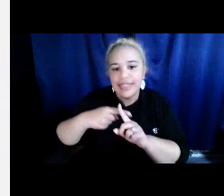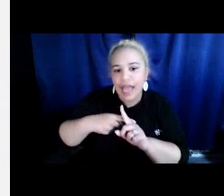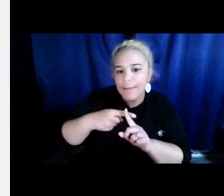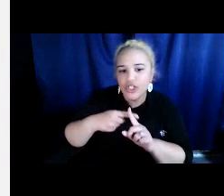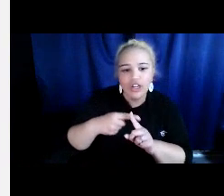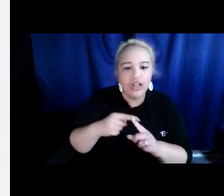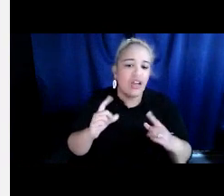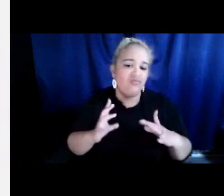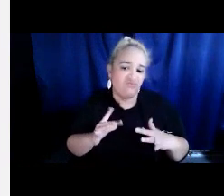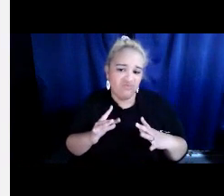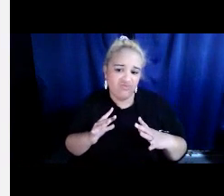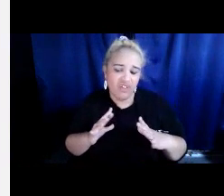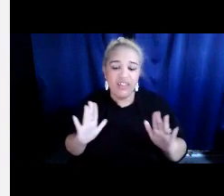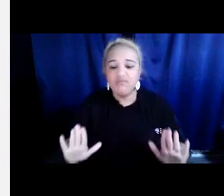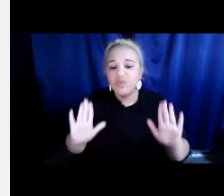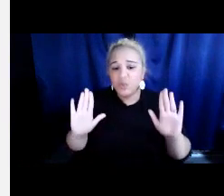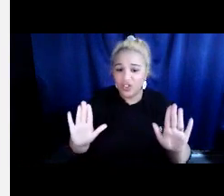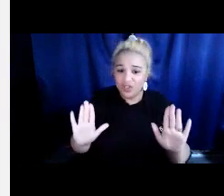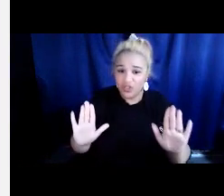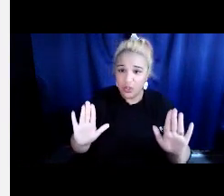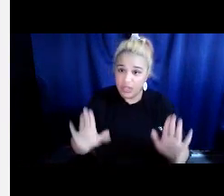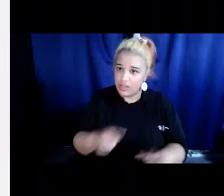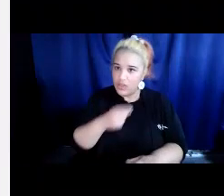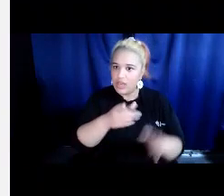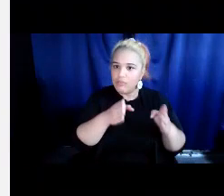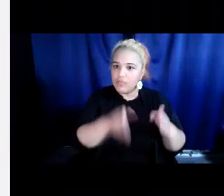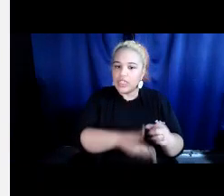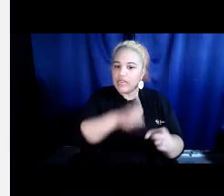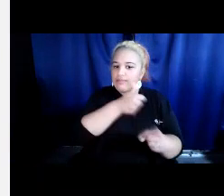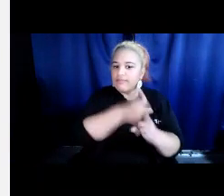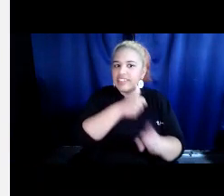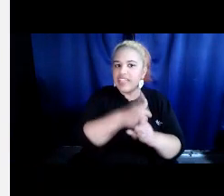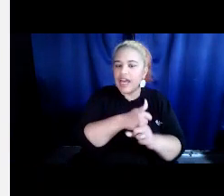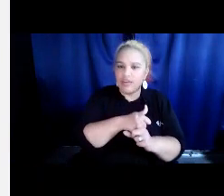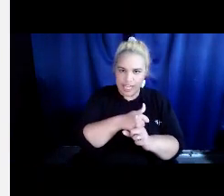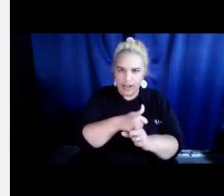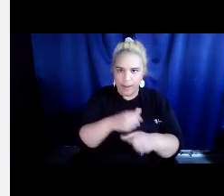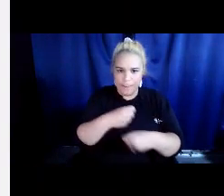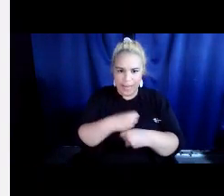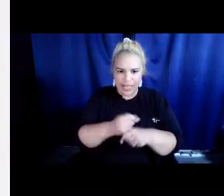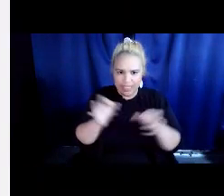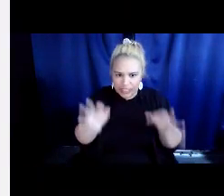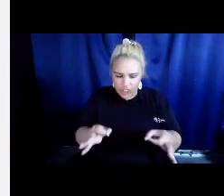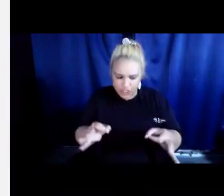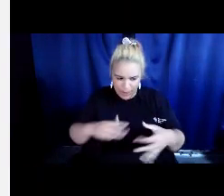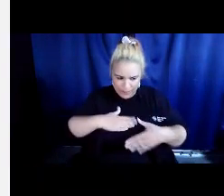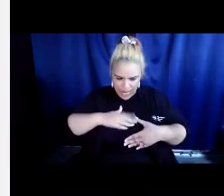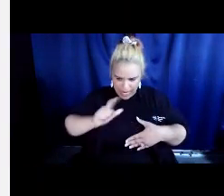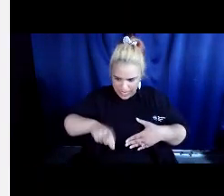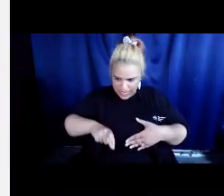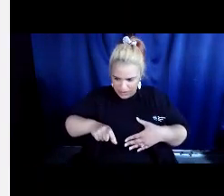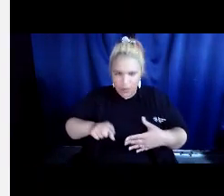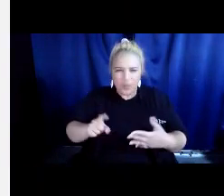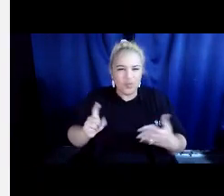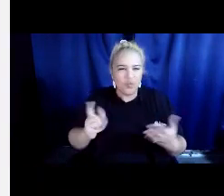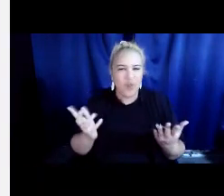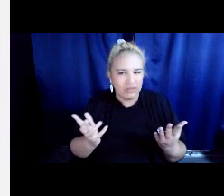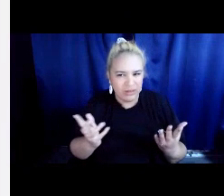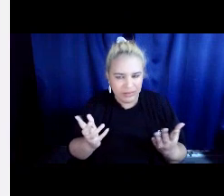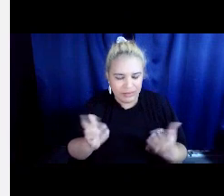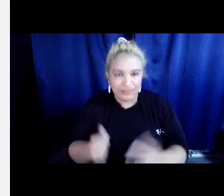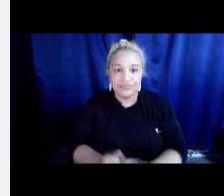increasing or decreasing stimulation. So here are some ideas for each of the senses. With smell,